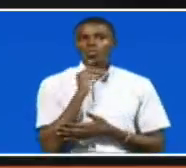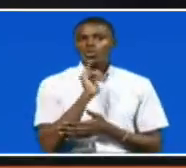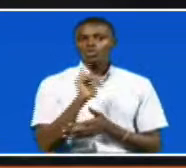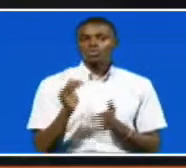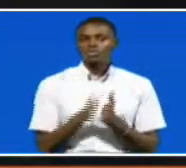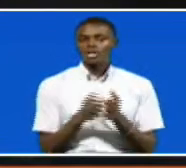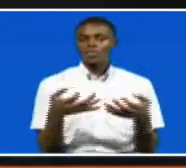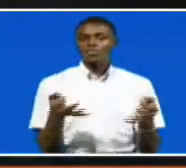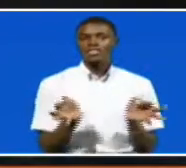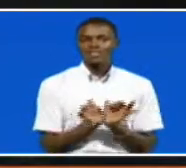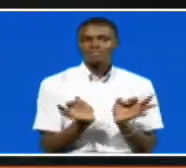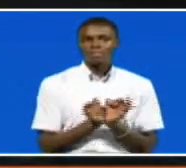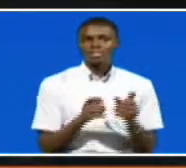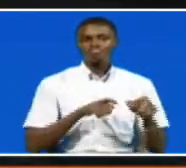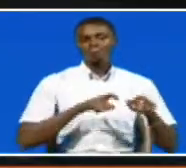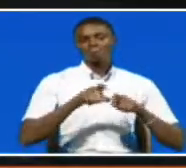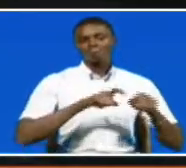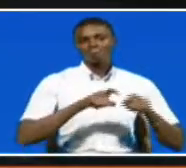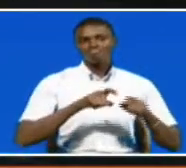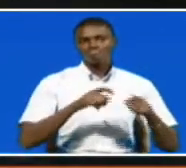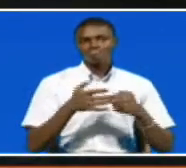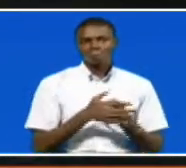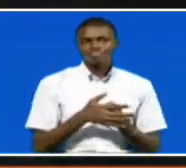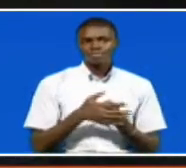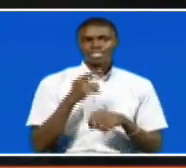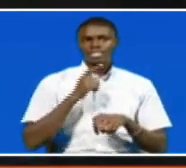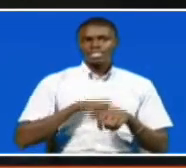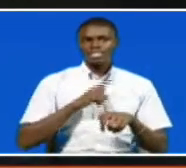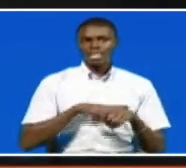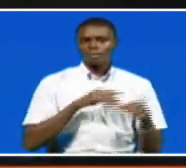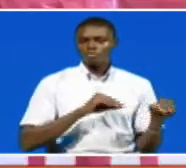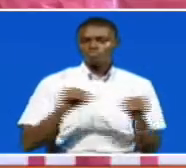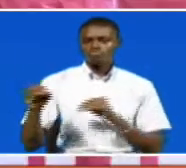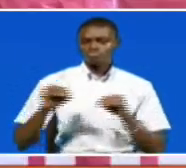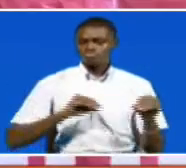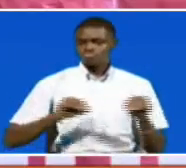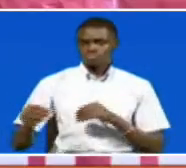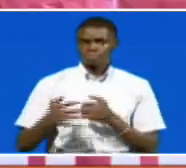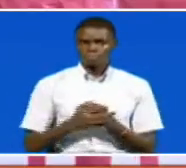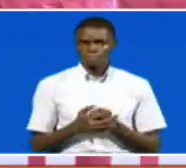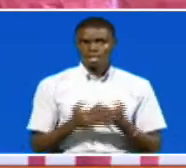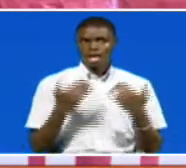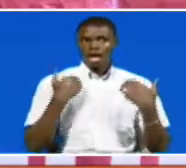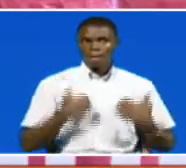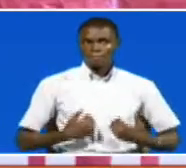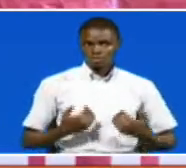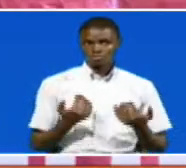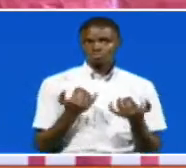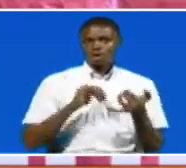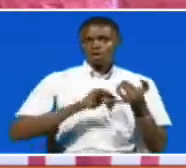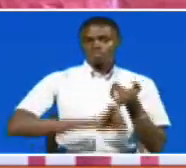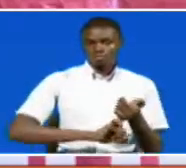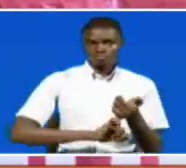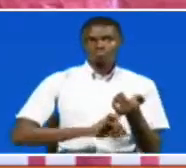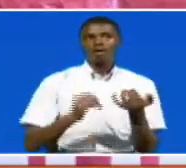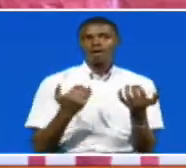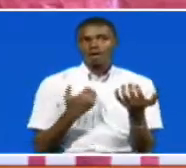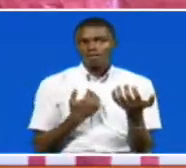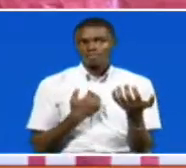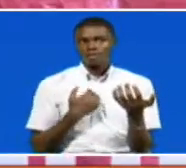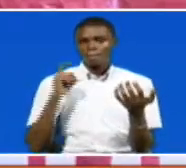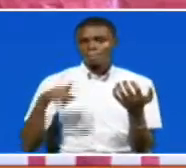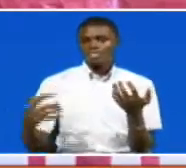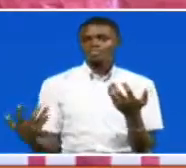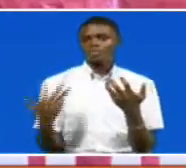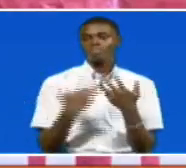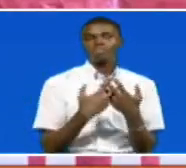with families to be given priority when it comes to resettlement. Ule mtu ako na bibi na watoto, It should be